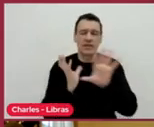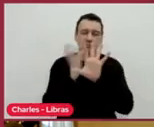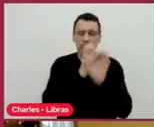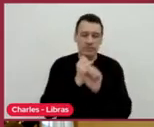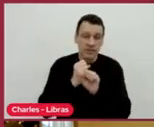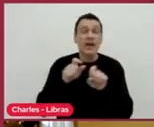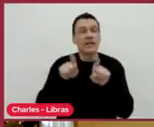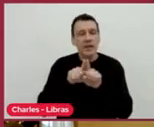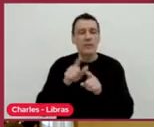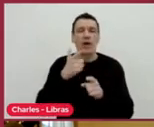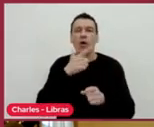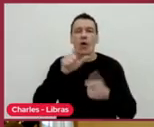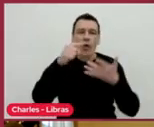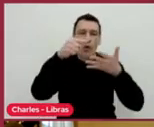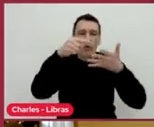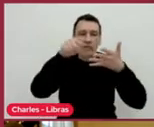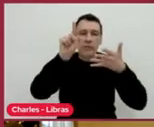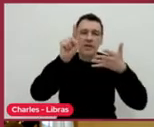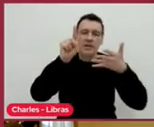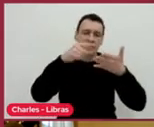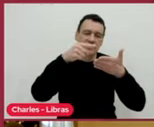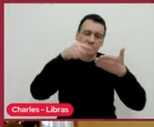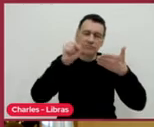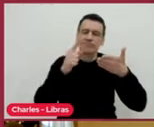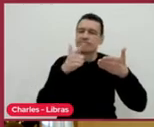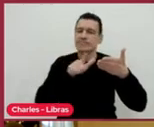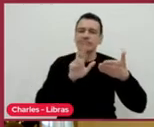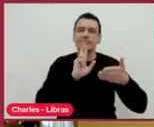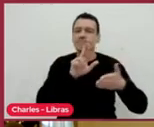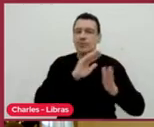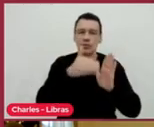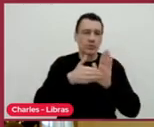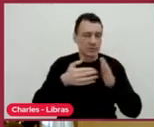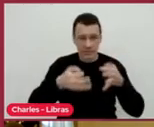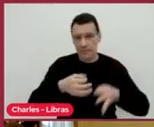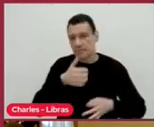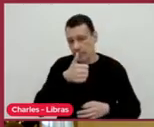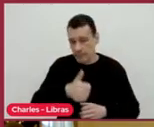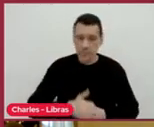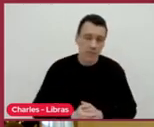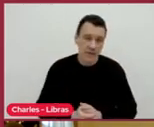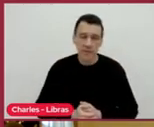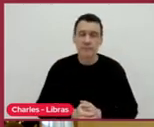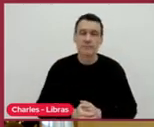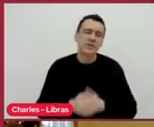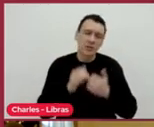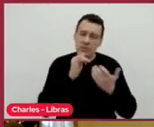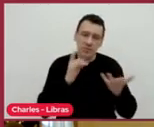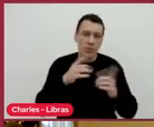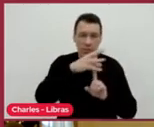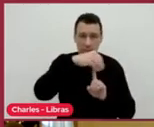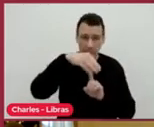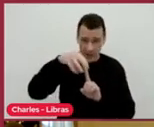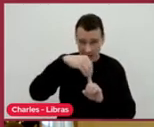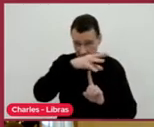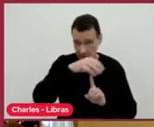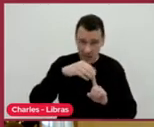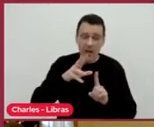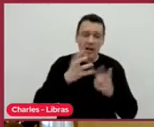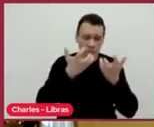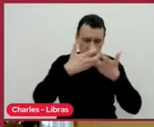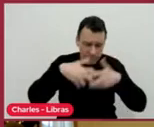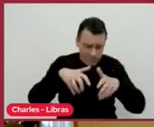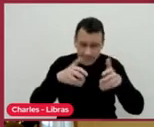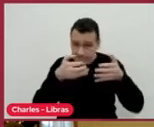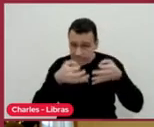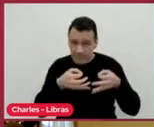confirmation of both. So imagine an API that will work like that. If we would abstract